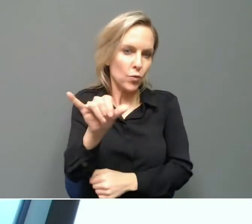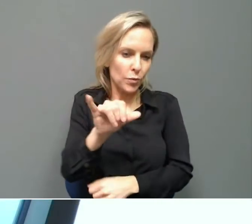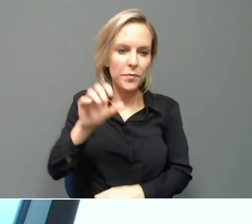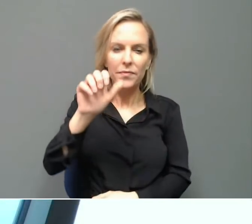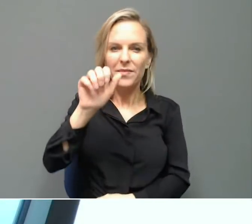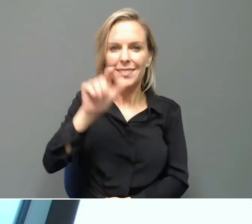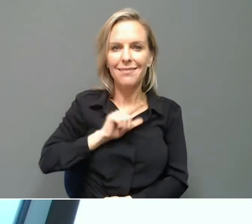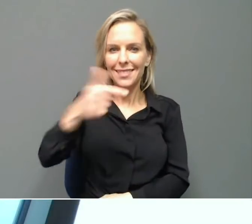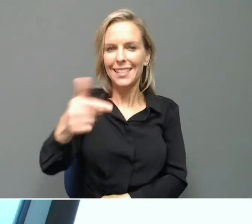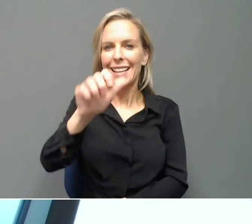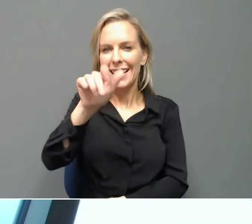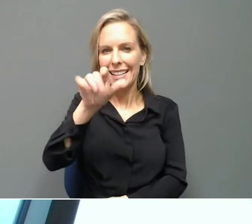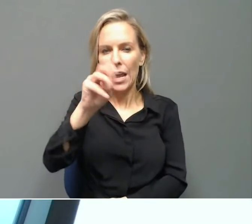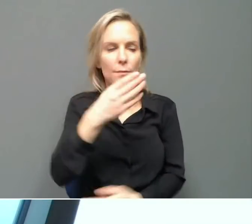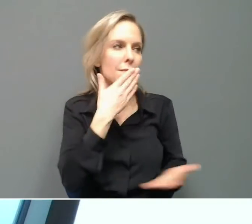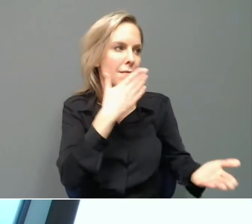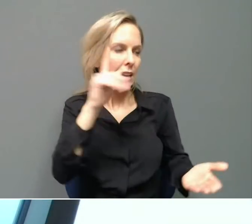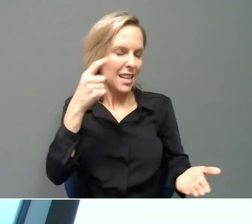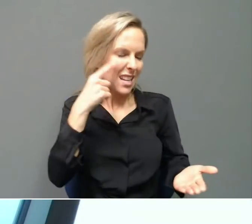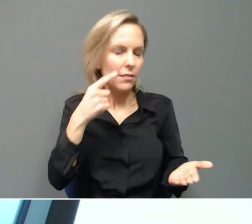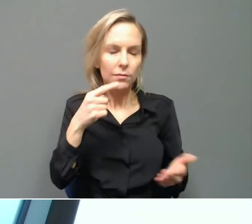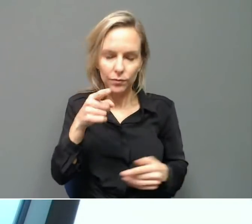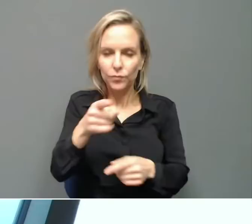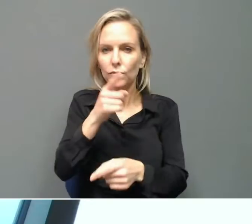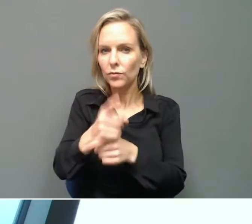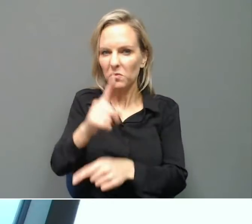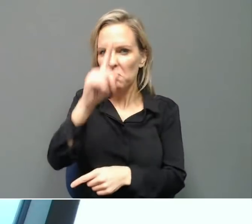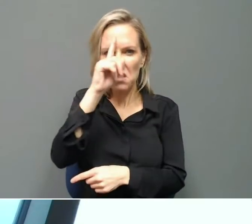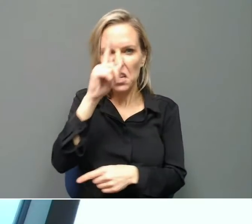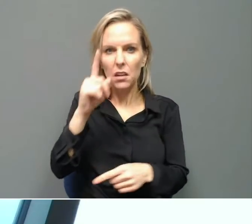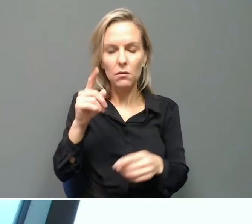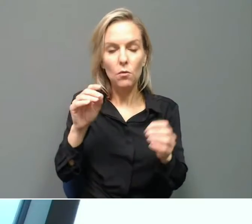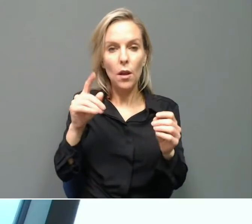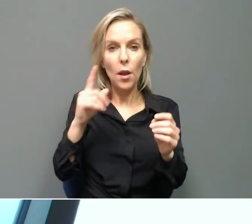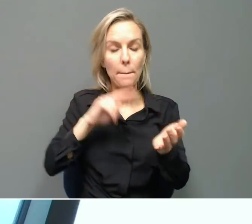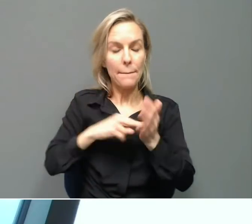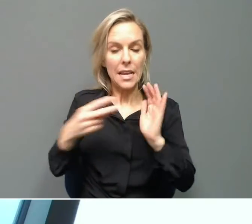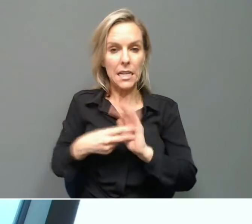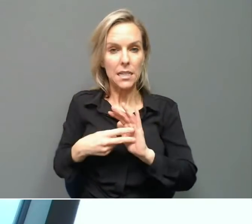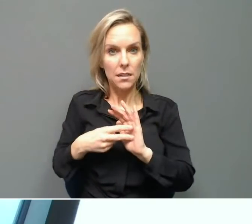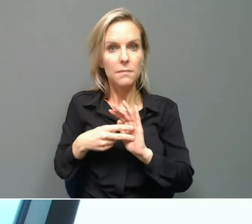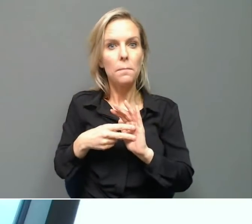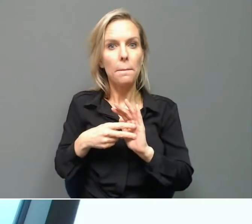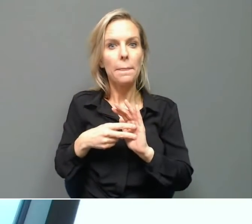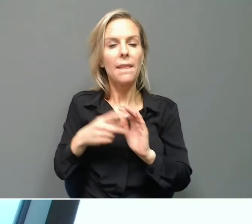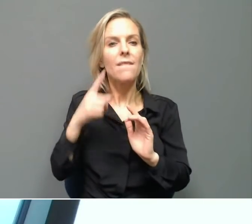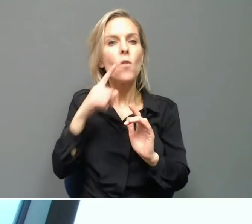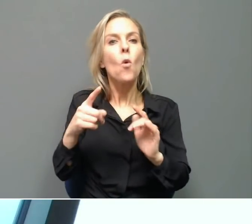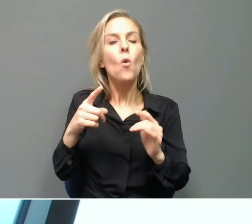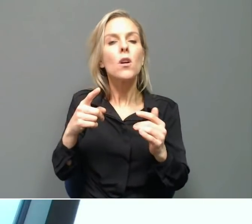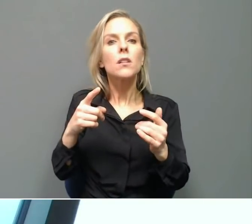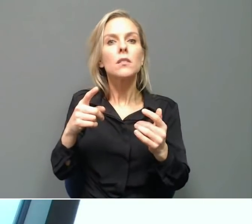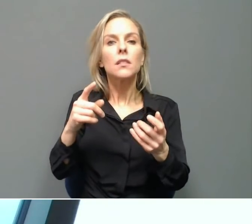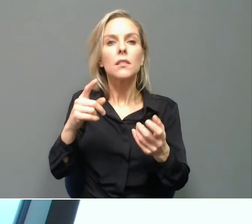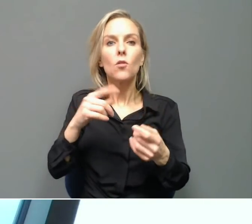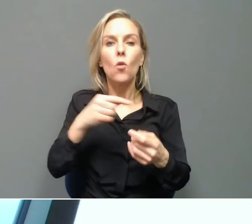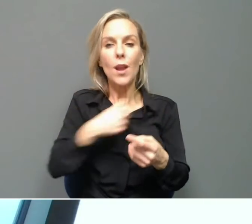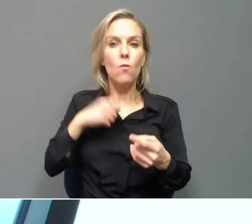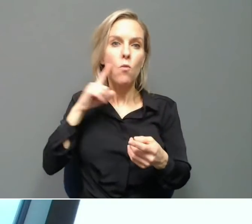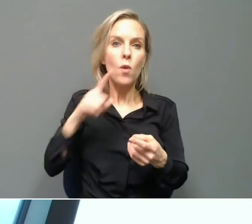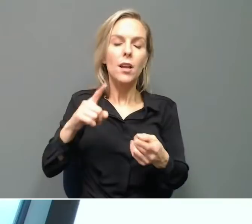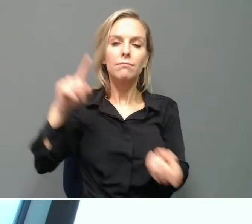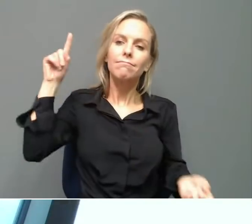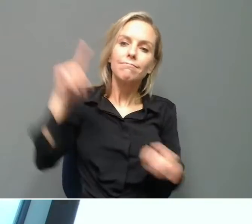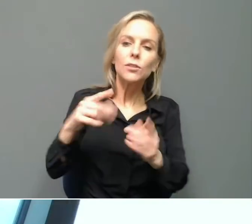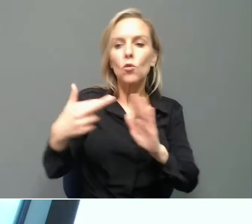Thank you, Governor. Yeah, I would concur. I don't think there will be a change for a significant amount of time as far as screening goes. And to